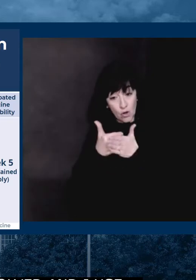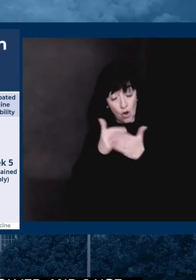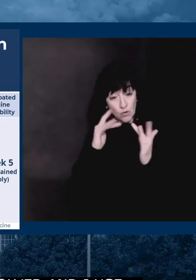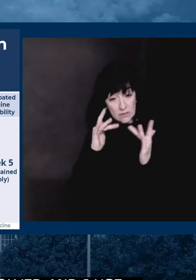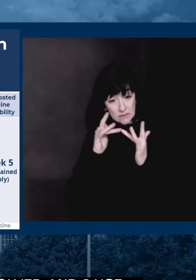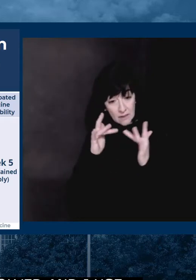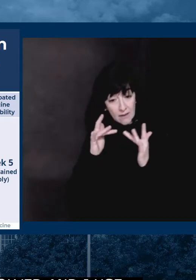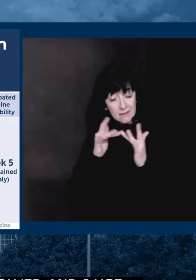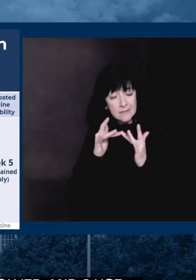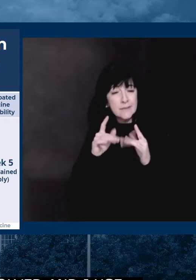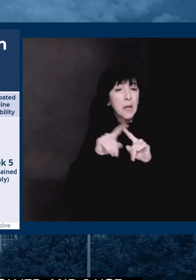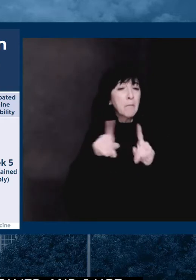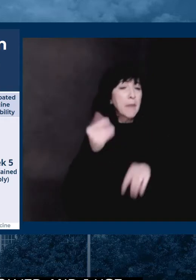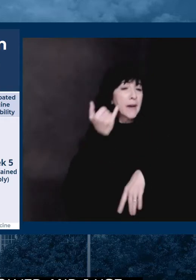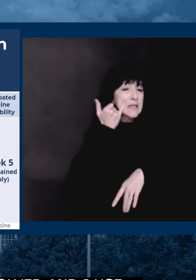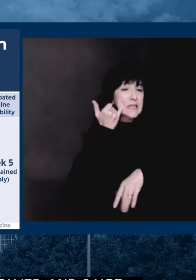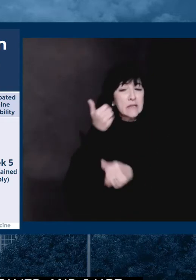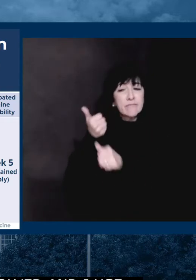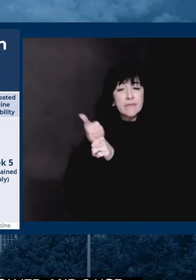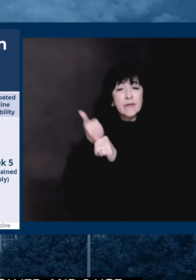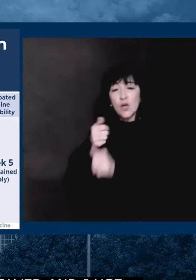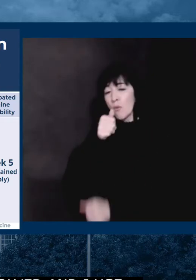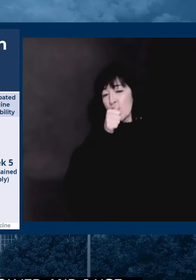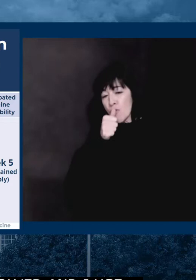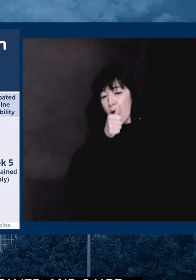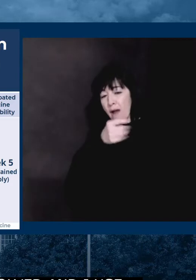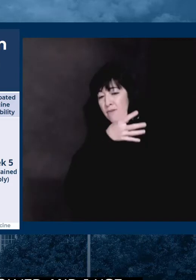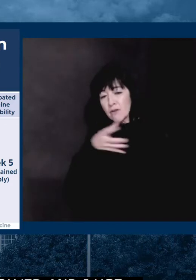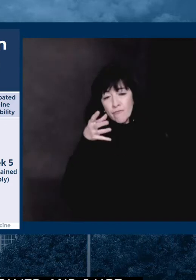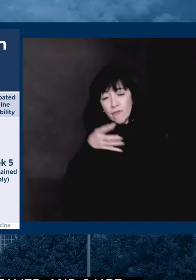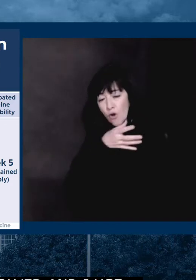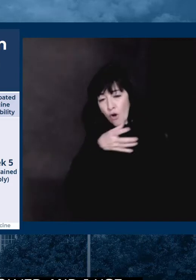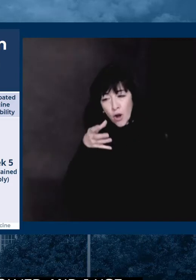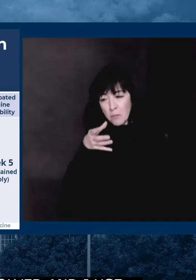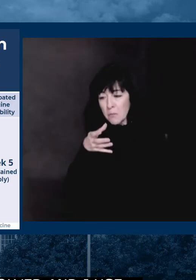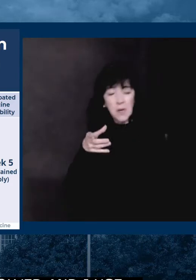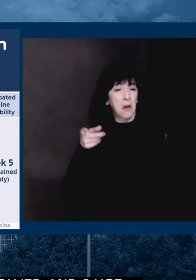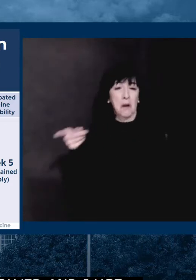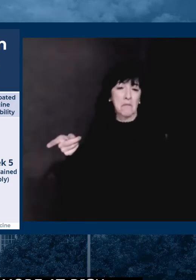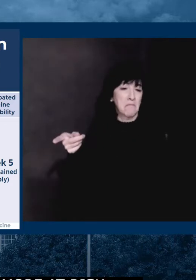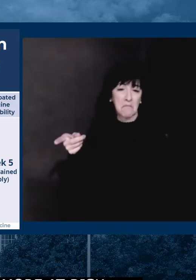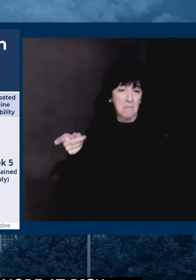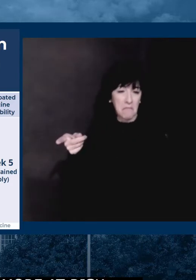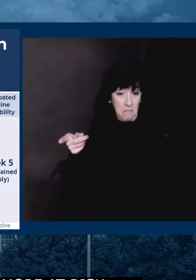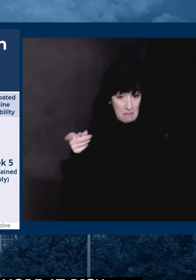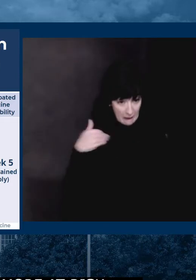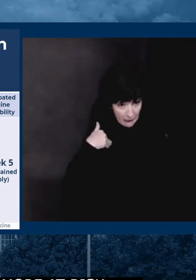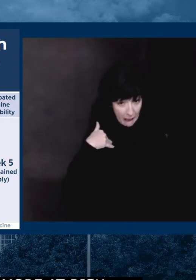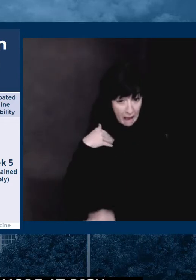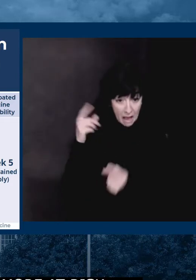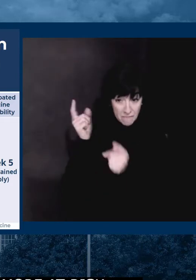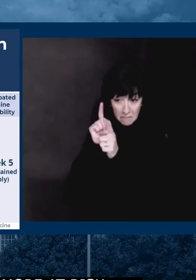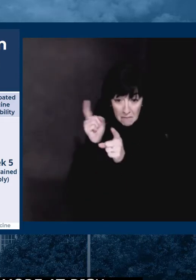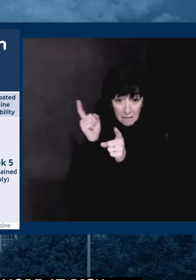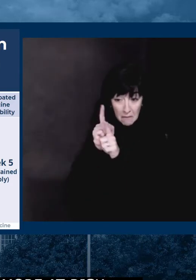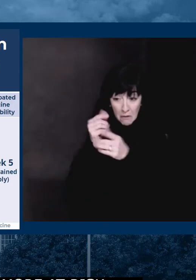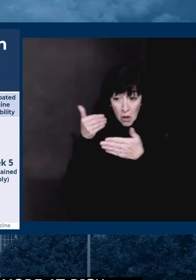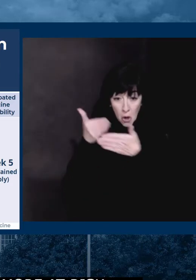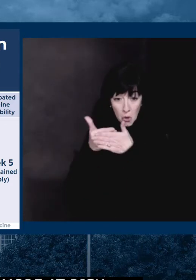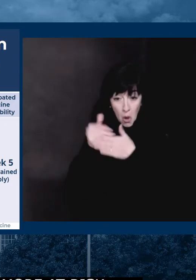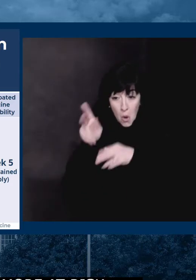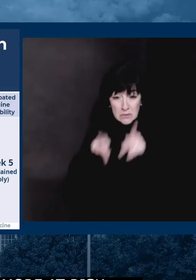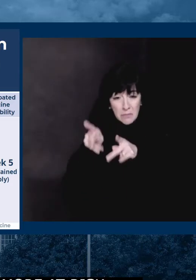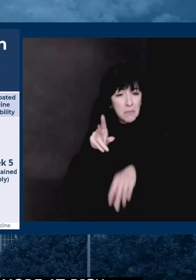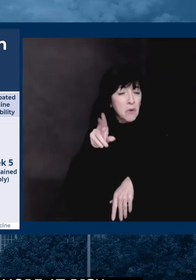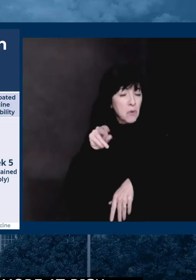private farmers are less likely to have the same problems with social distancing.